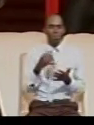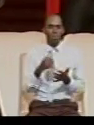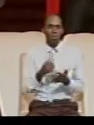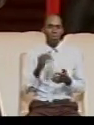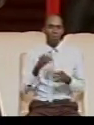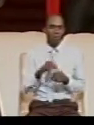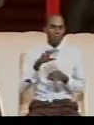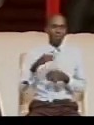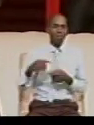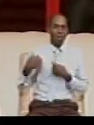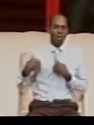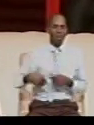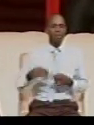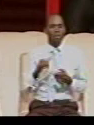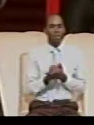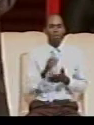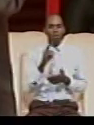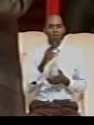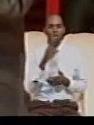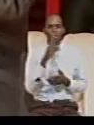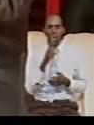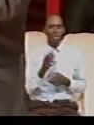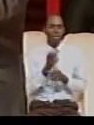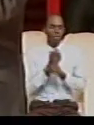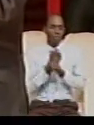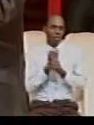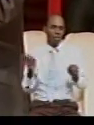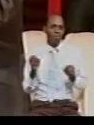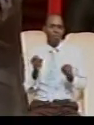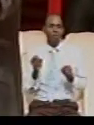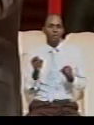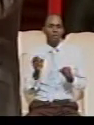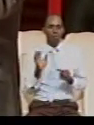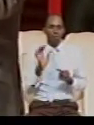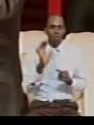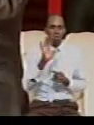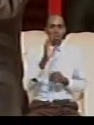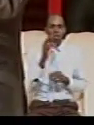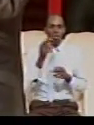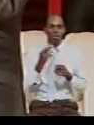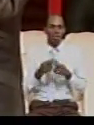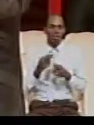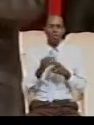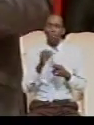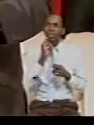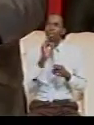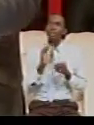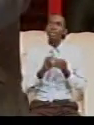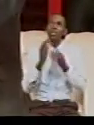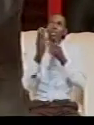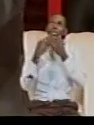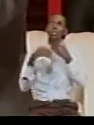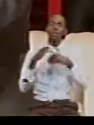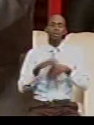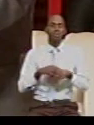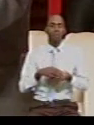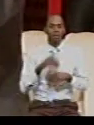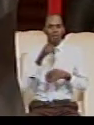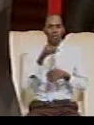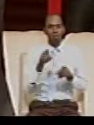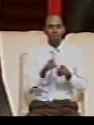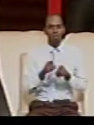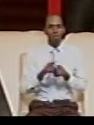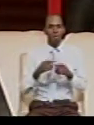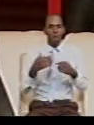you are saved. You are born again. Your name is in heaven. You also have